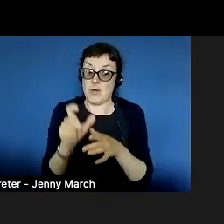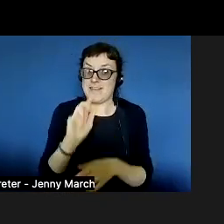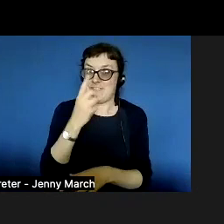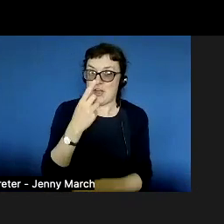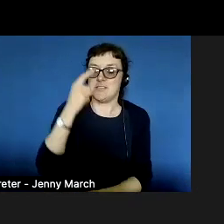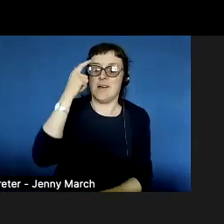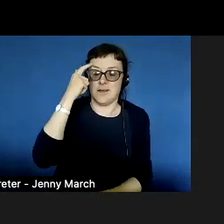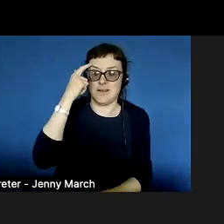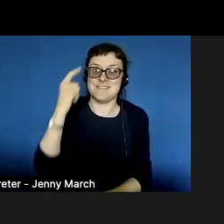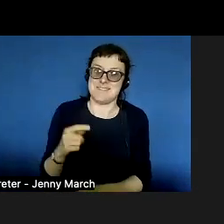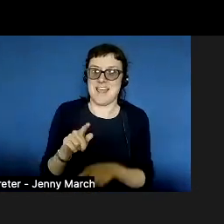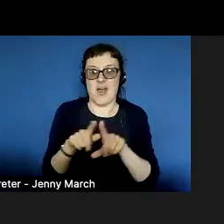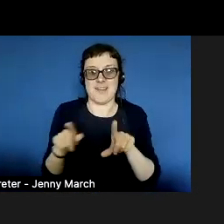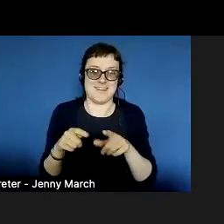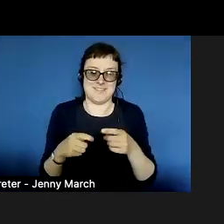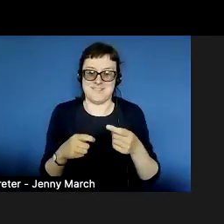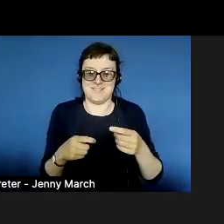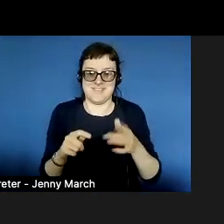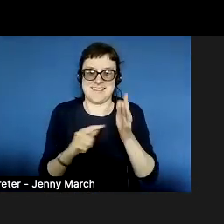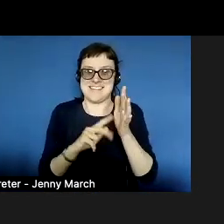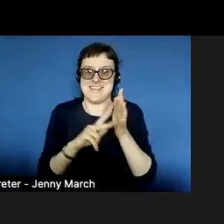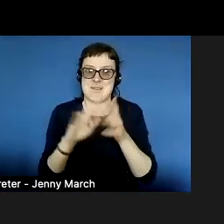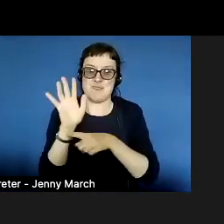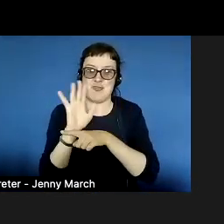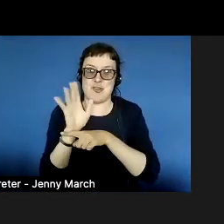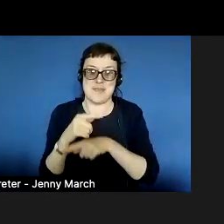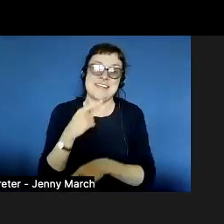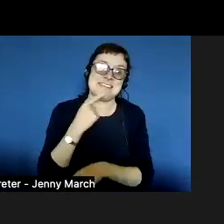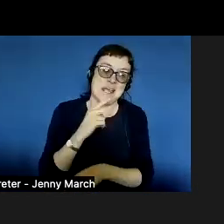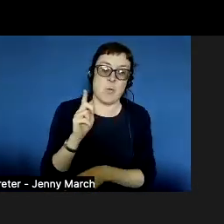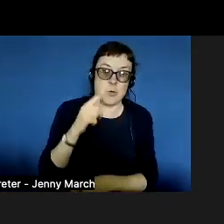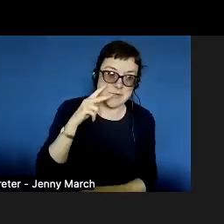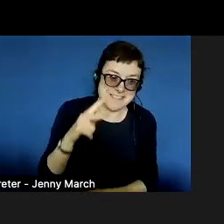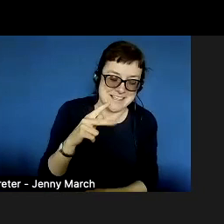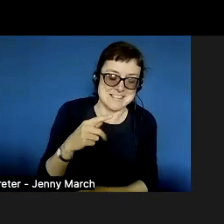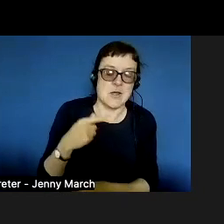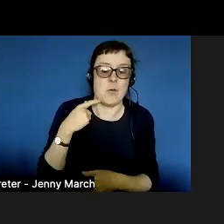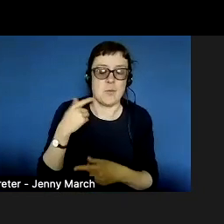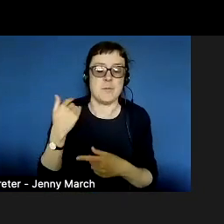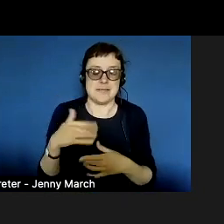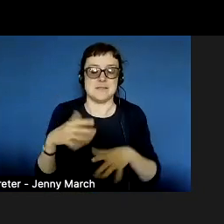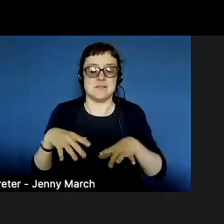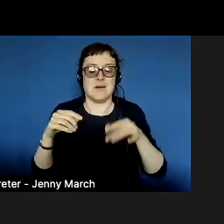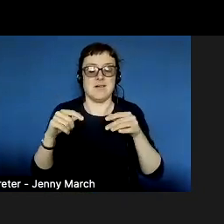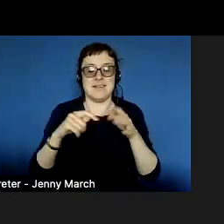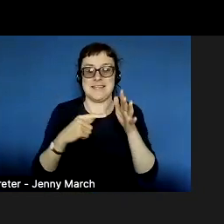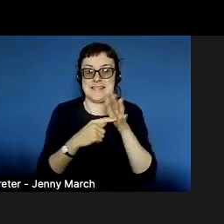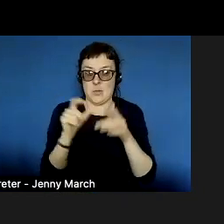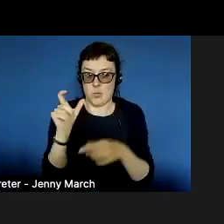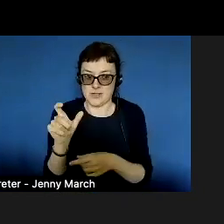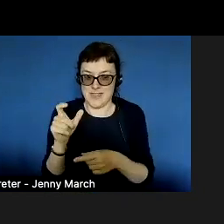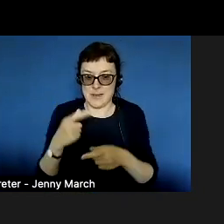like say what you see, and then we'd work our way systematically back through. So we had like a lot of kind